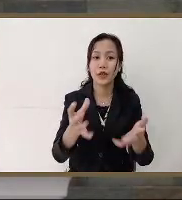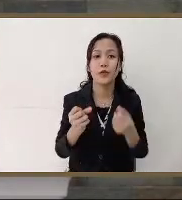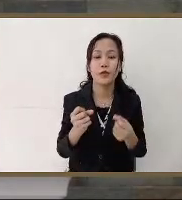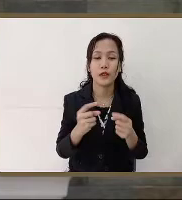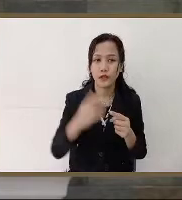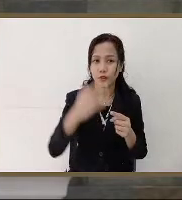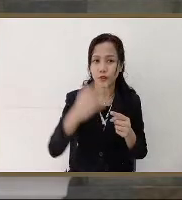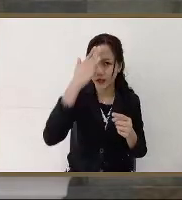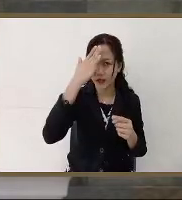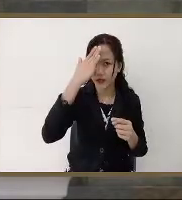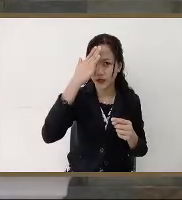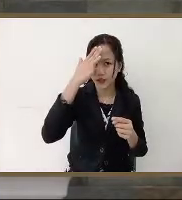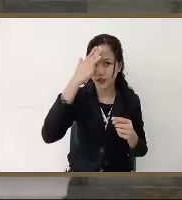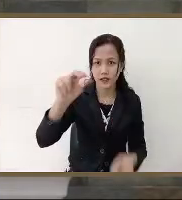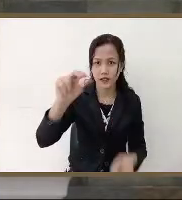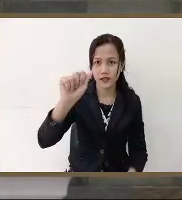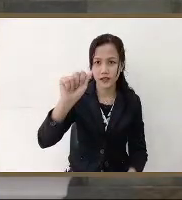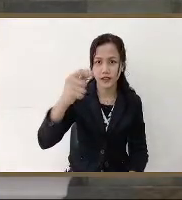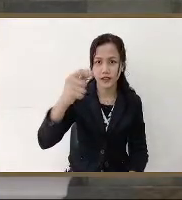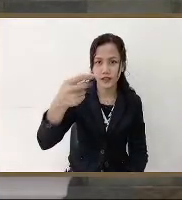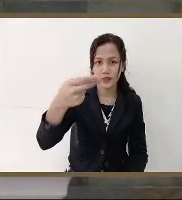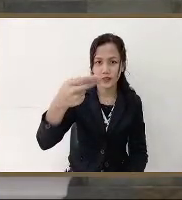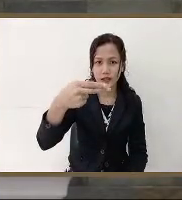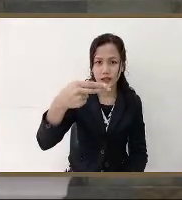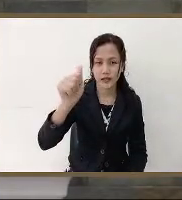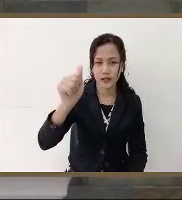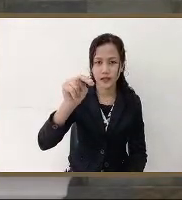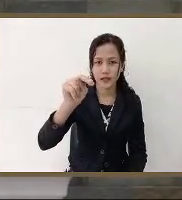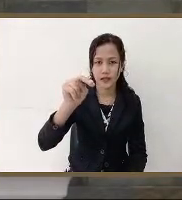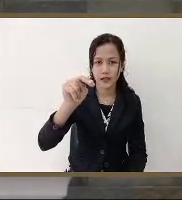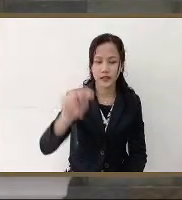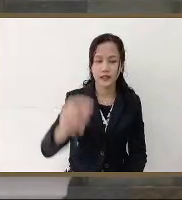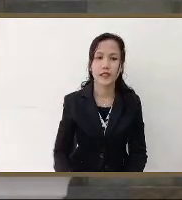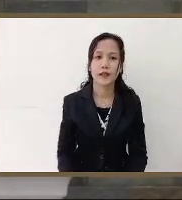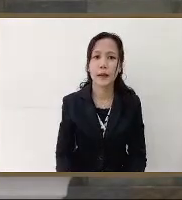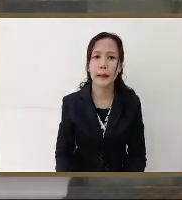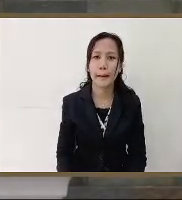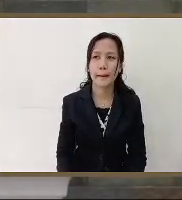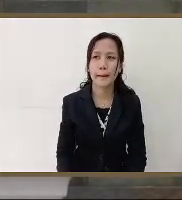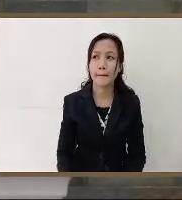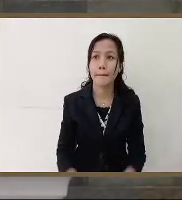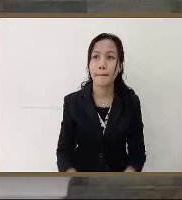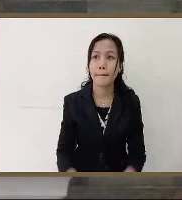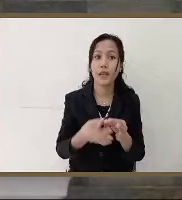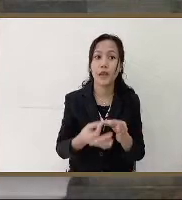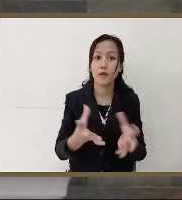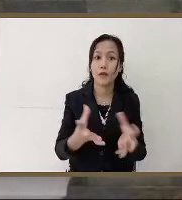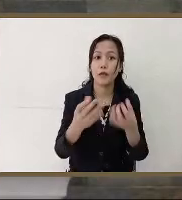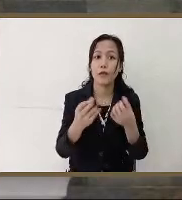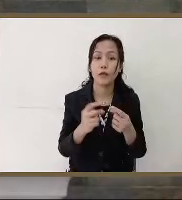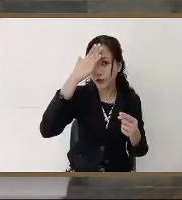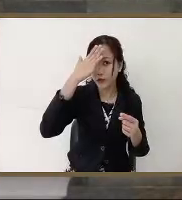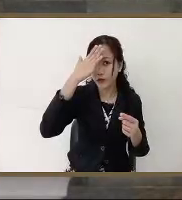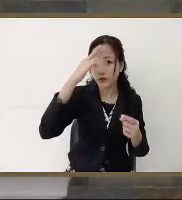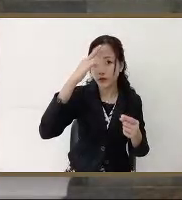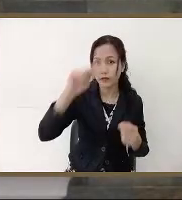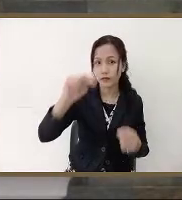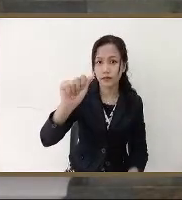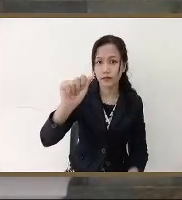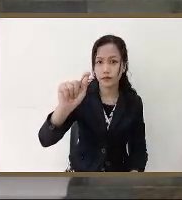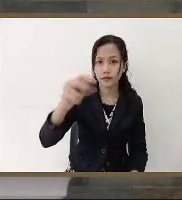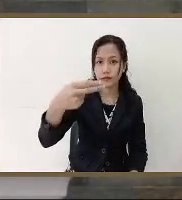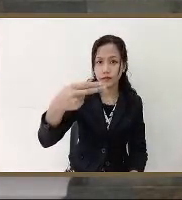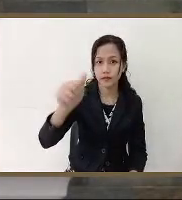parable. Okay, some of these are not familiar, but if you want to check it out, maganda rin po na makita nyo po ito. Nathan's